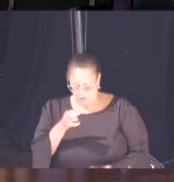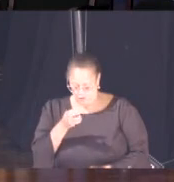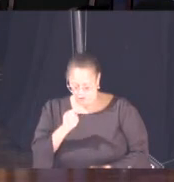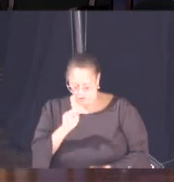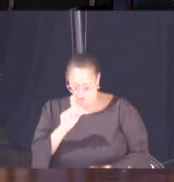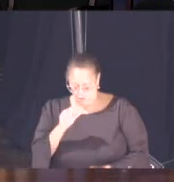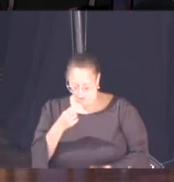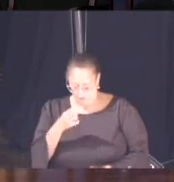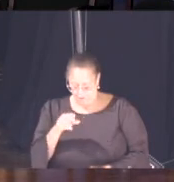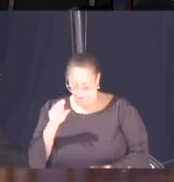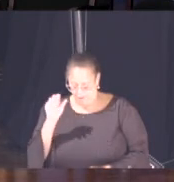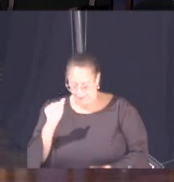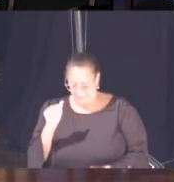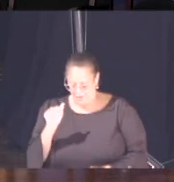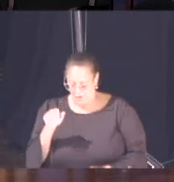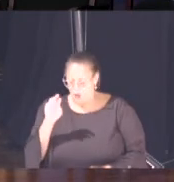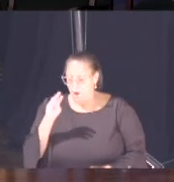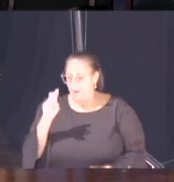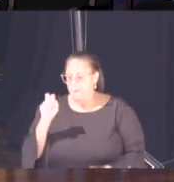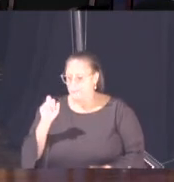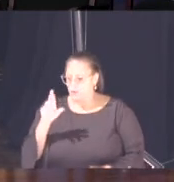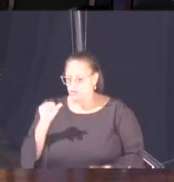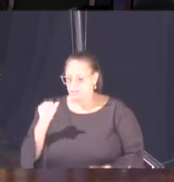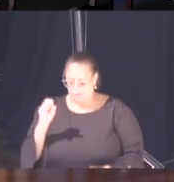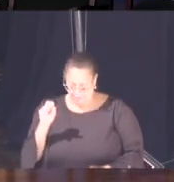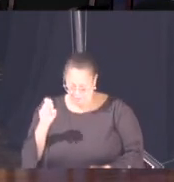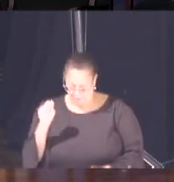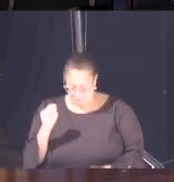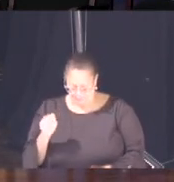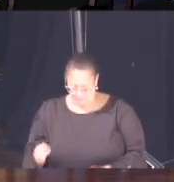Jonah Amir Burson.